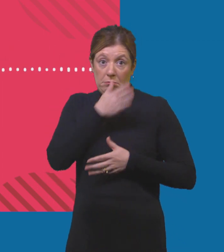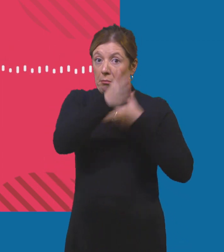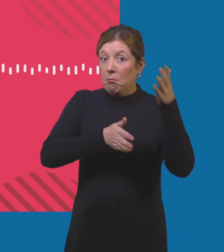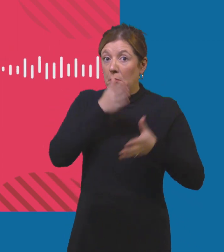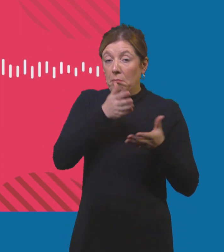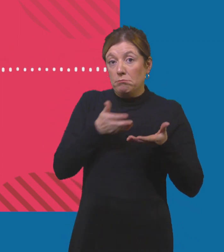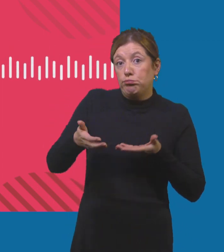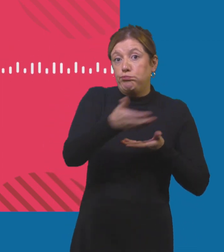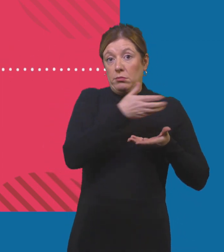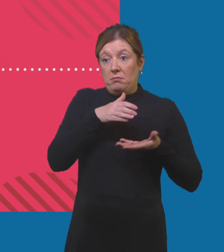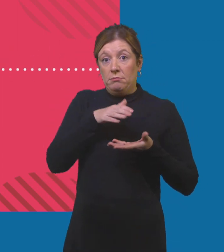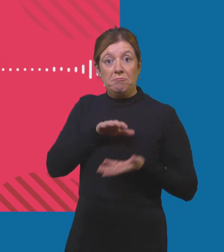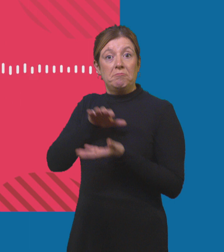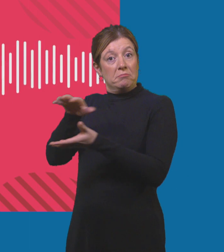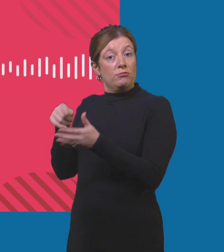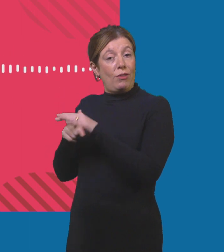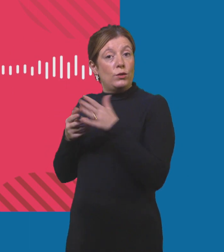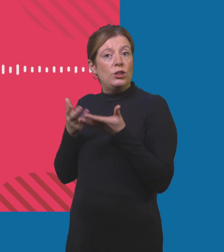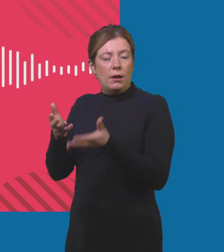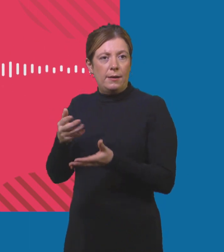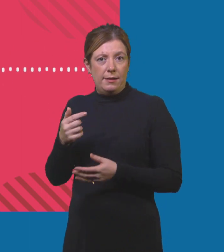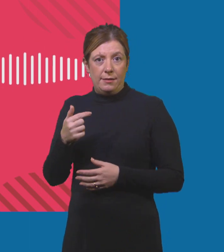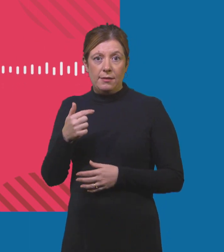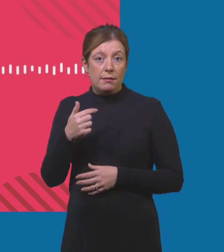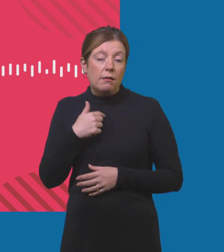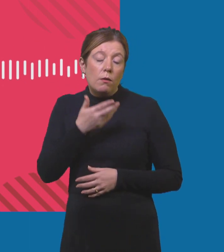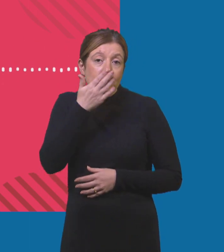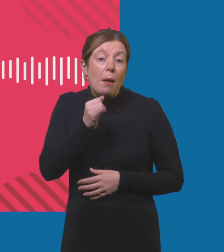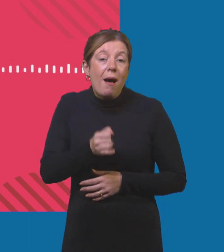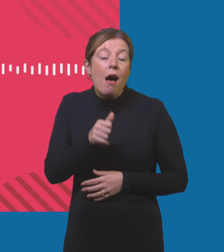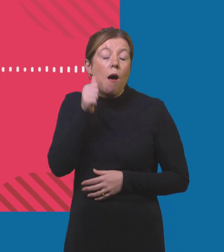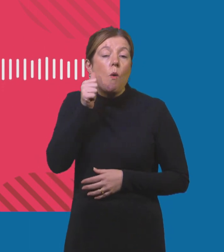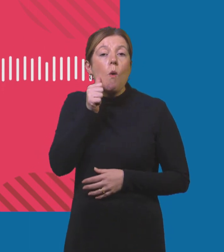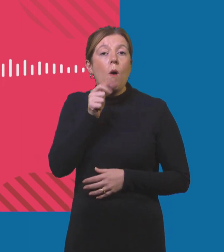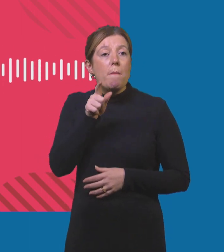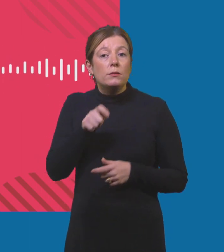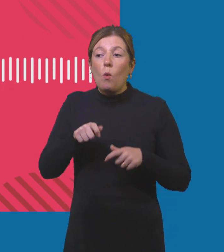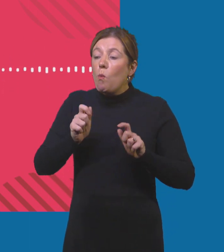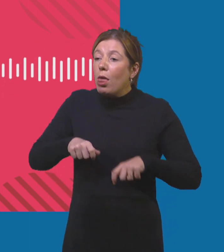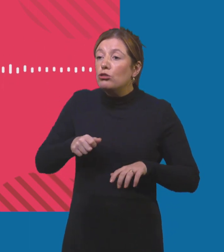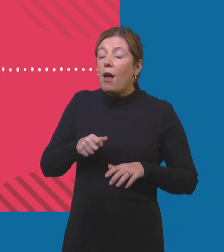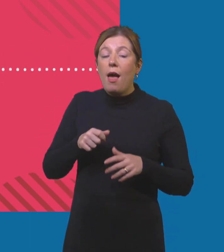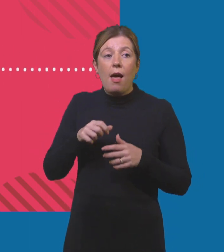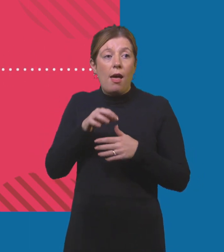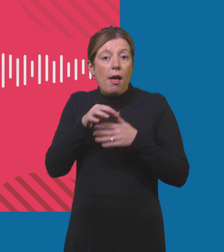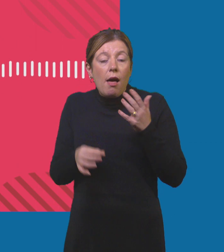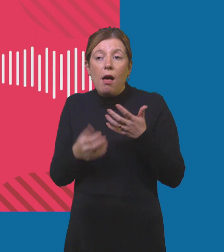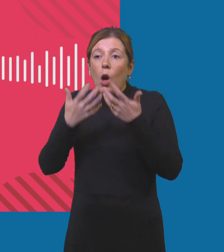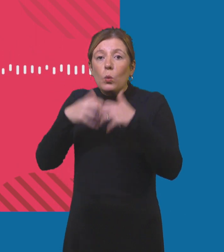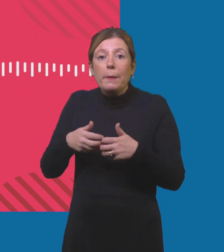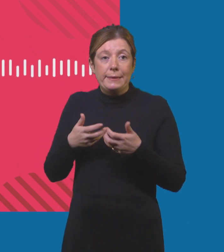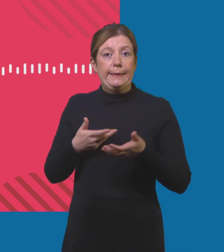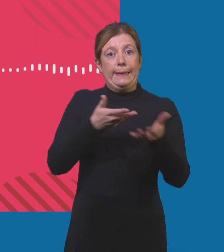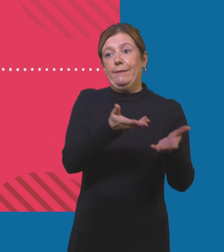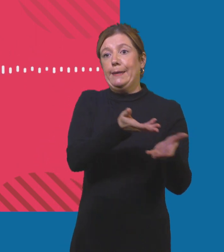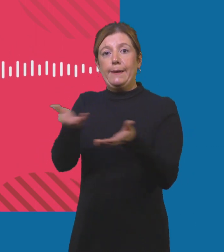we actually just gave him, it sounds really bad, but we gave him a lot of wheelchairs and mobility aids because we don't think about